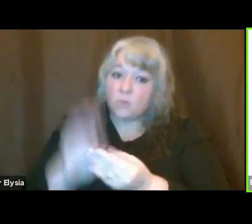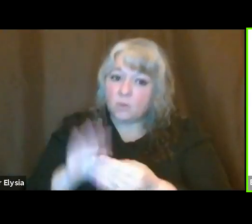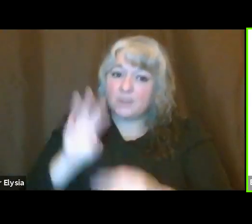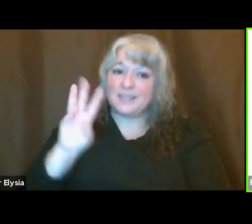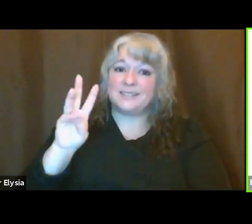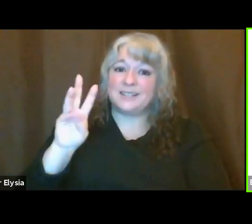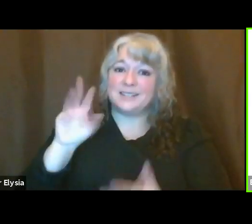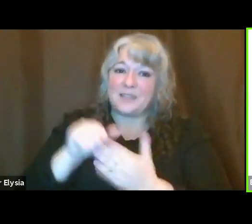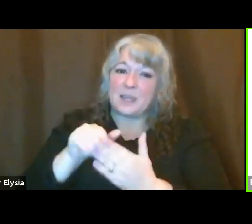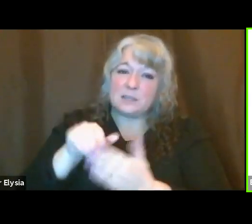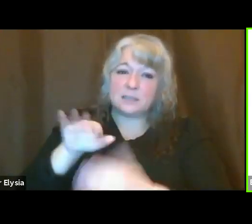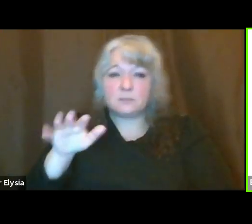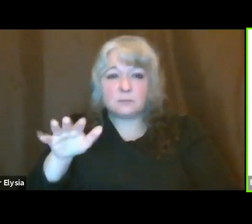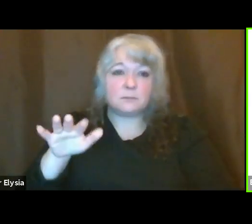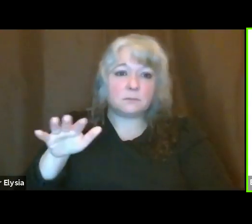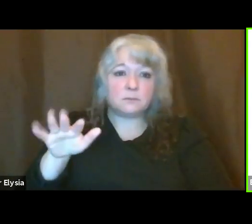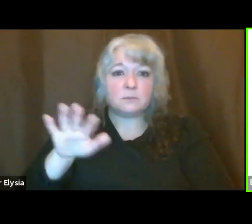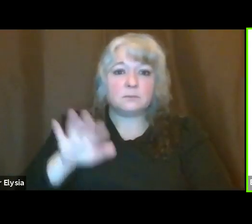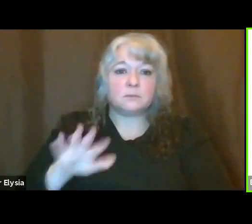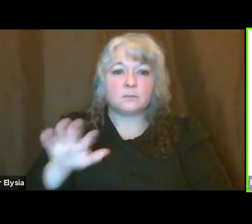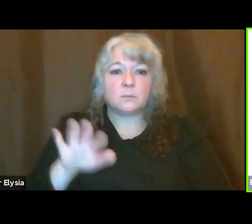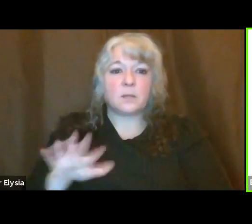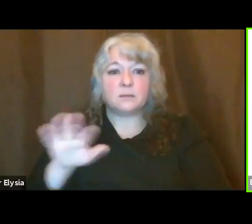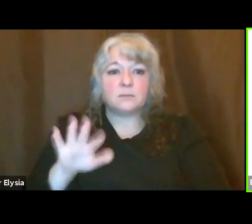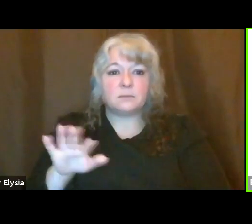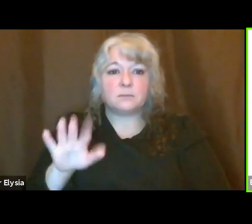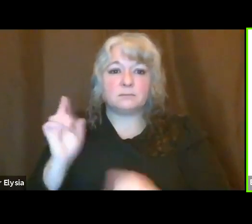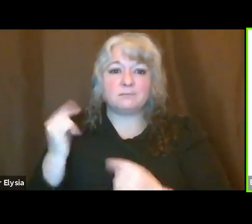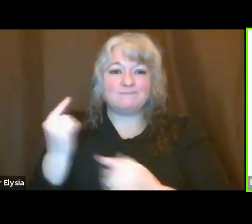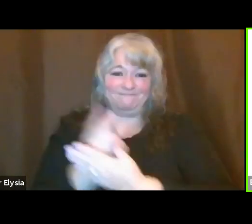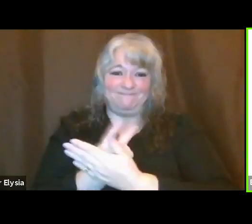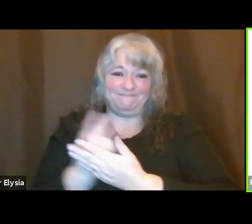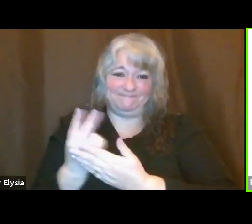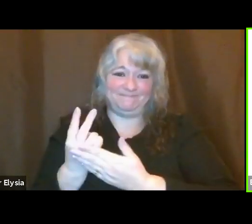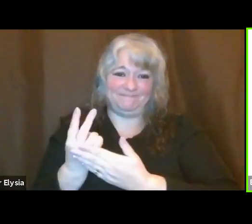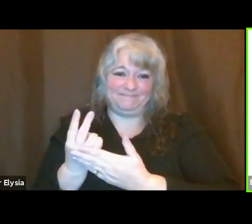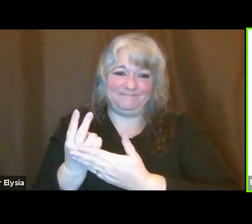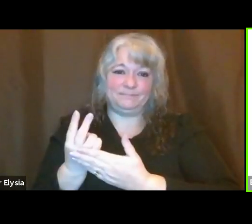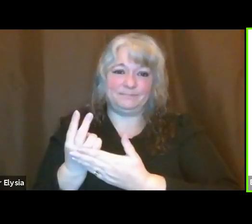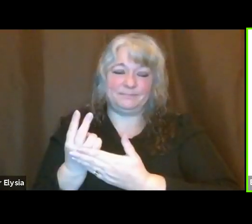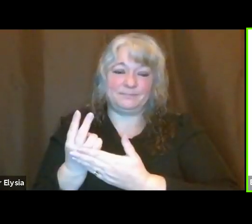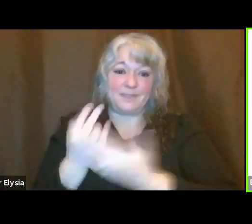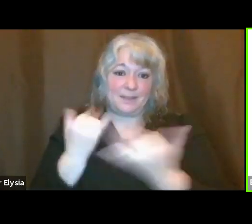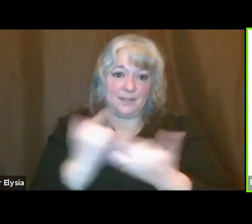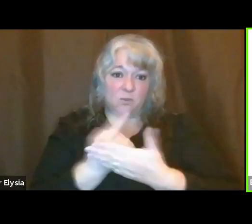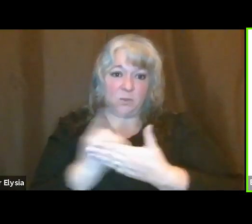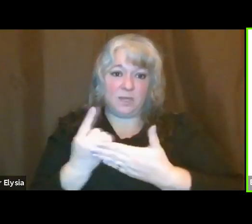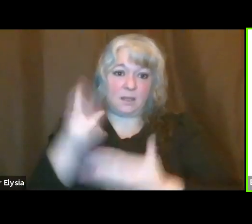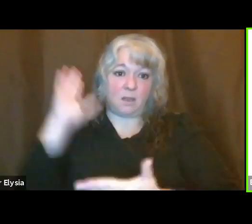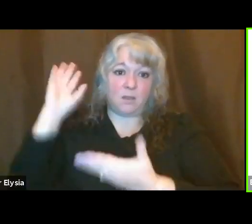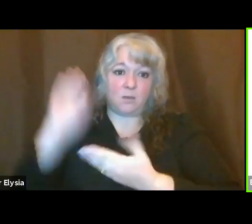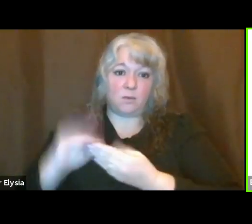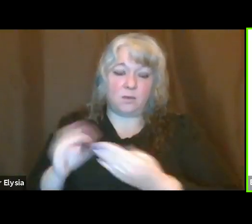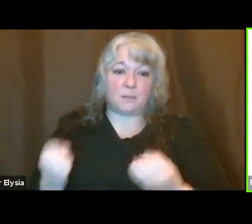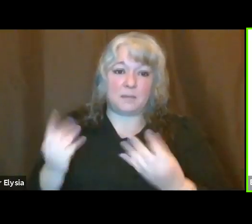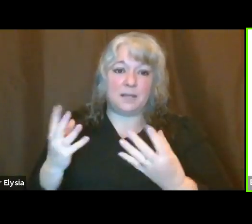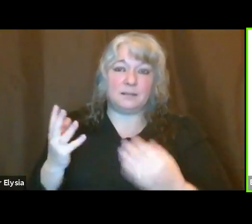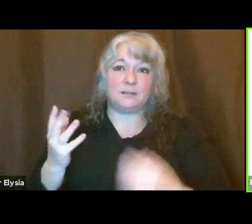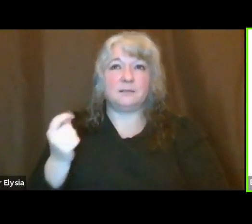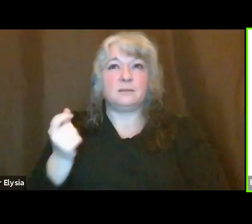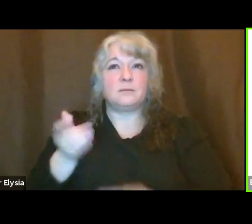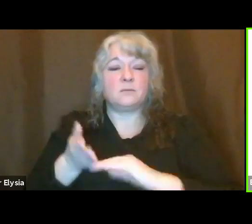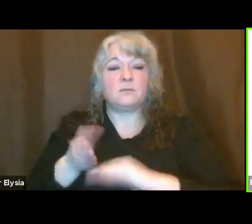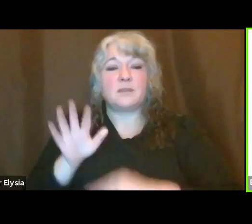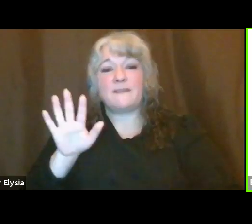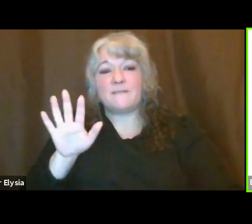community, give or take a couple doses there over the last couple of weeks. This week in totality, it looks like we have a little bit over